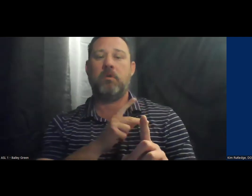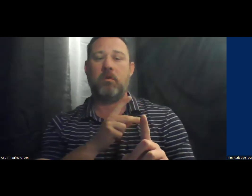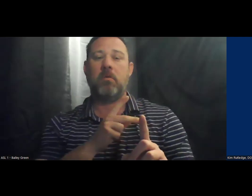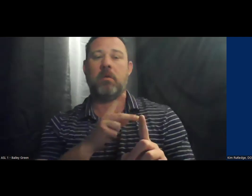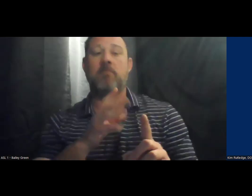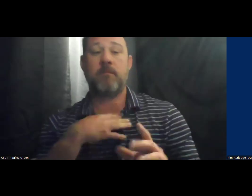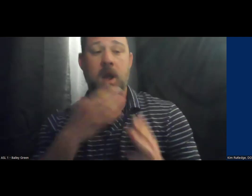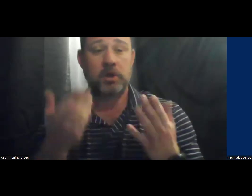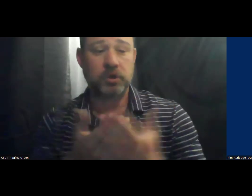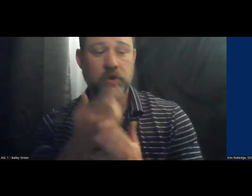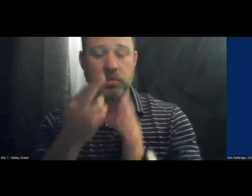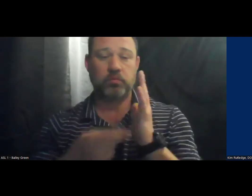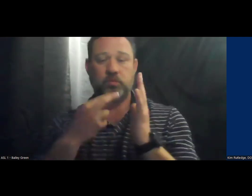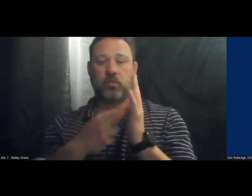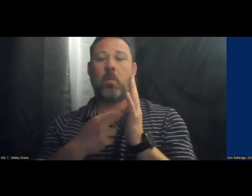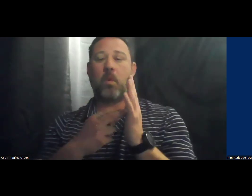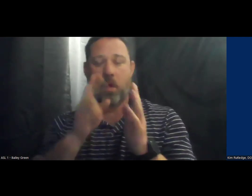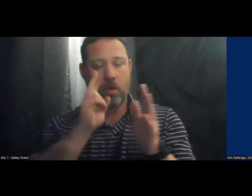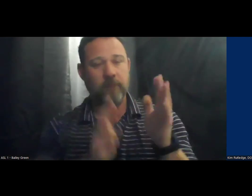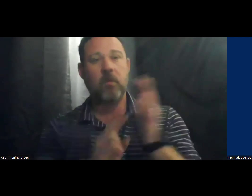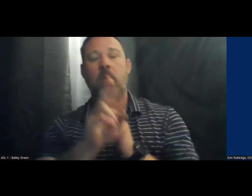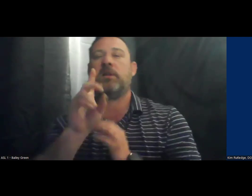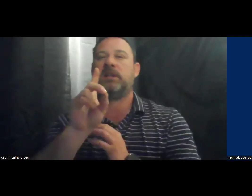I'm really looking forward to bringing the disability